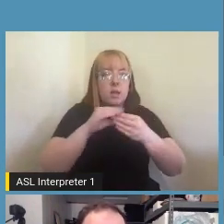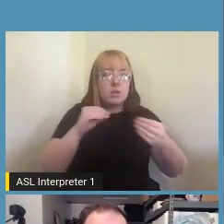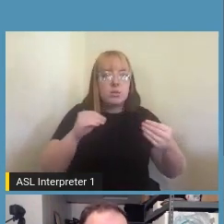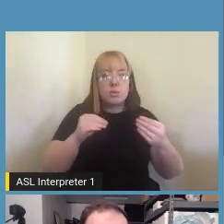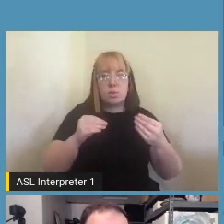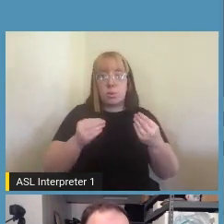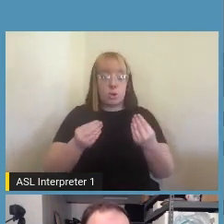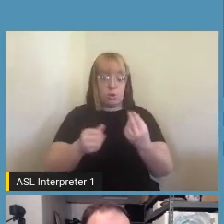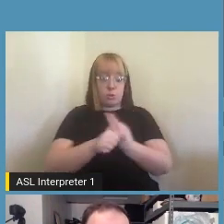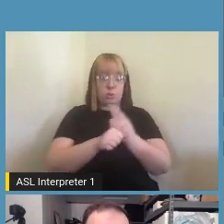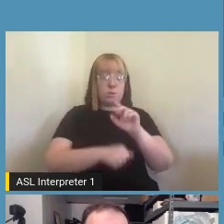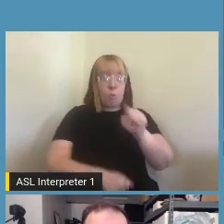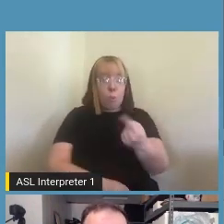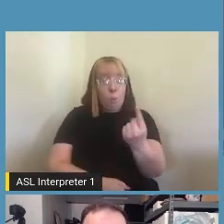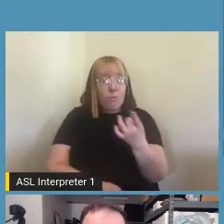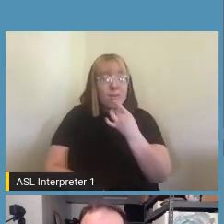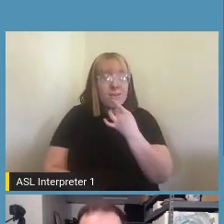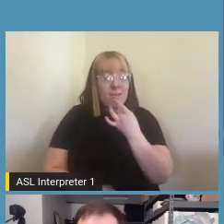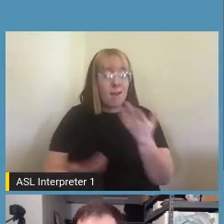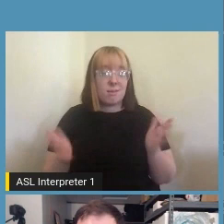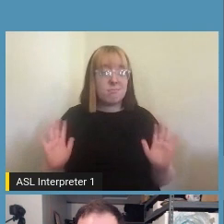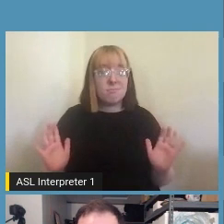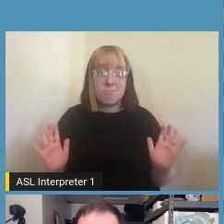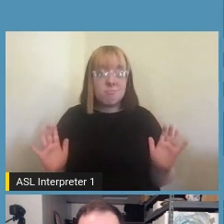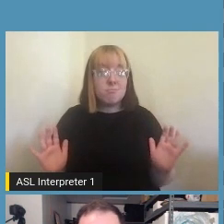lighting portion of a video.